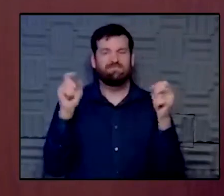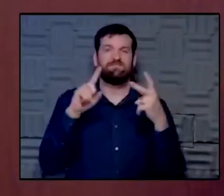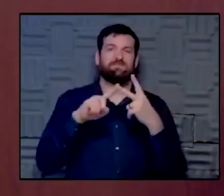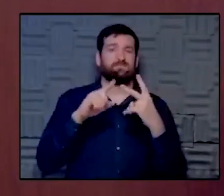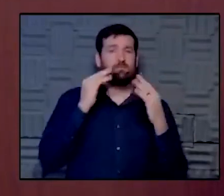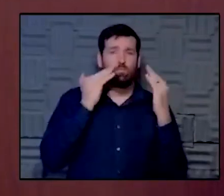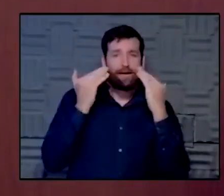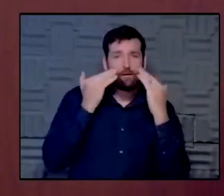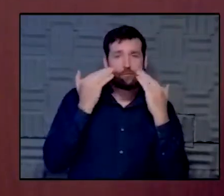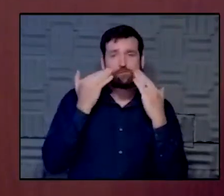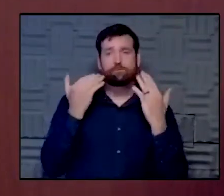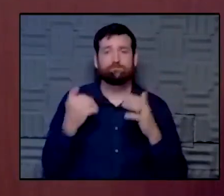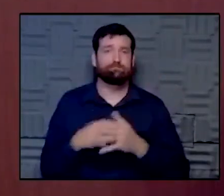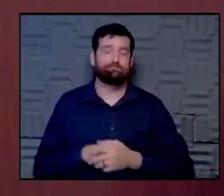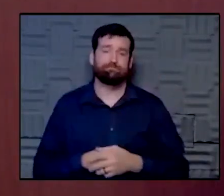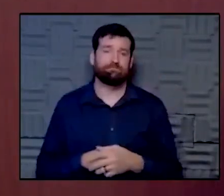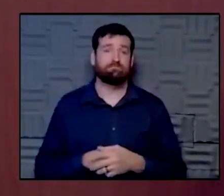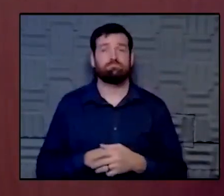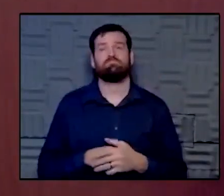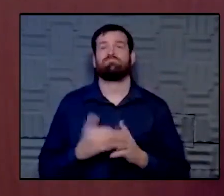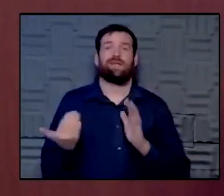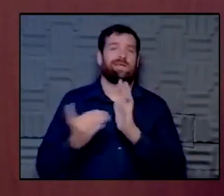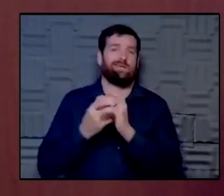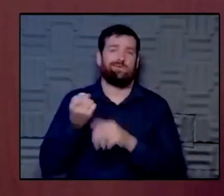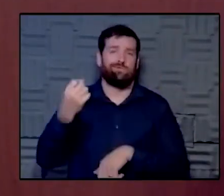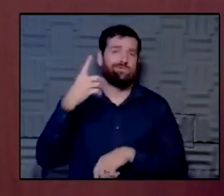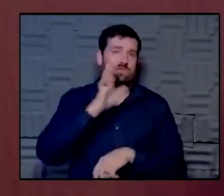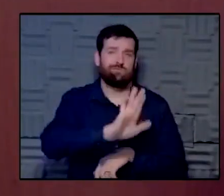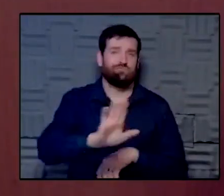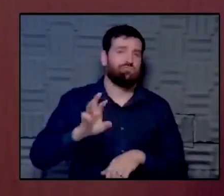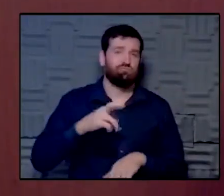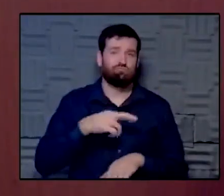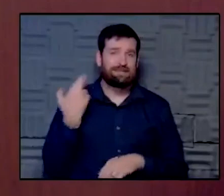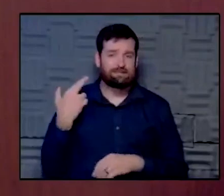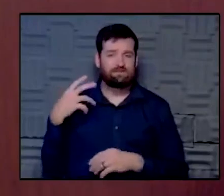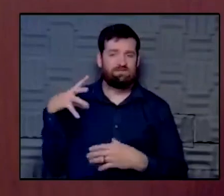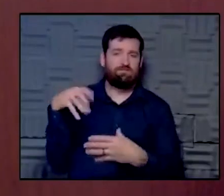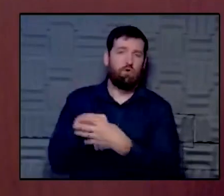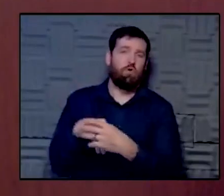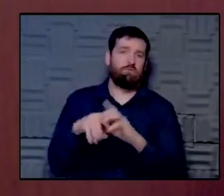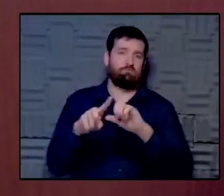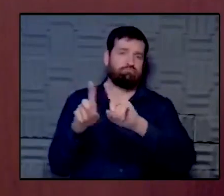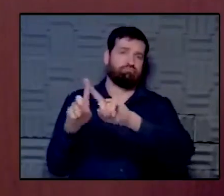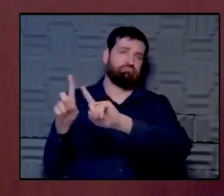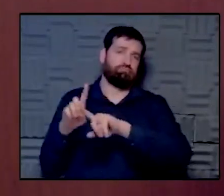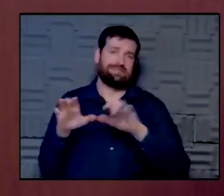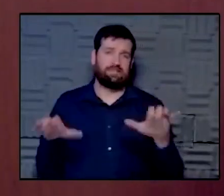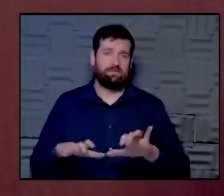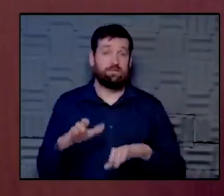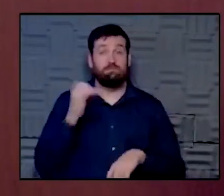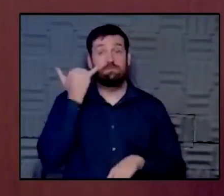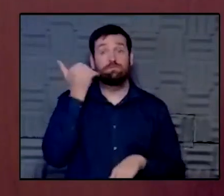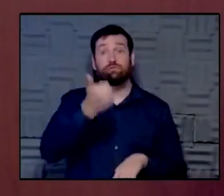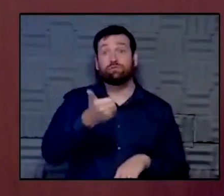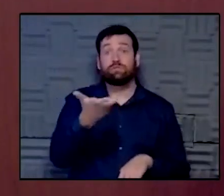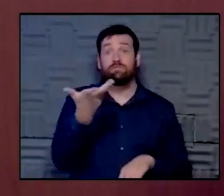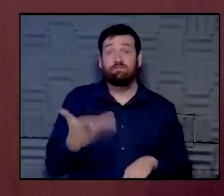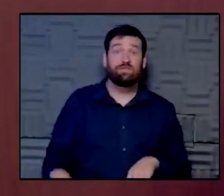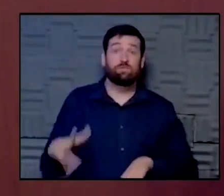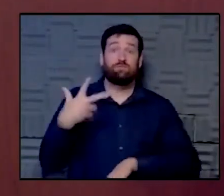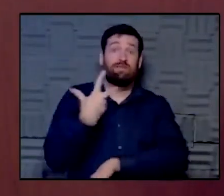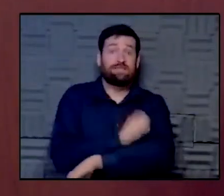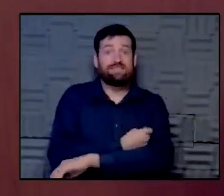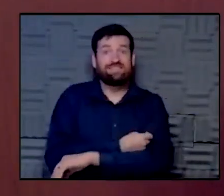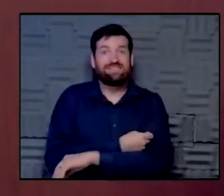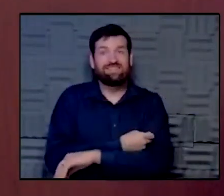and again understand your risk tolerance as you're partaking in these activities. If you yourself have already been vaccinated,